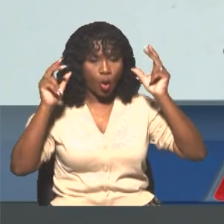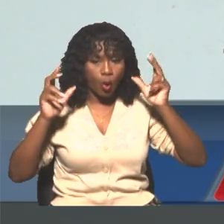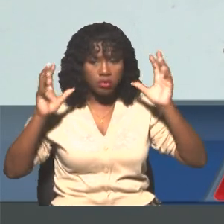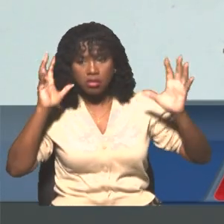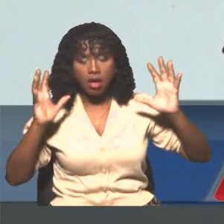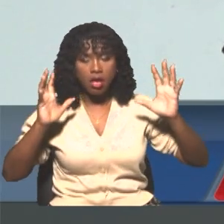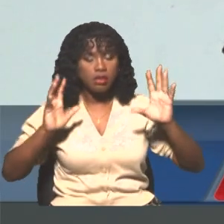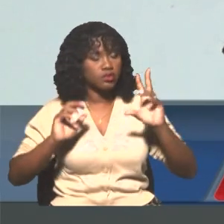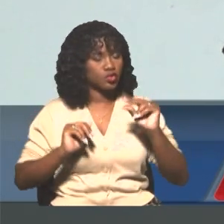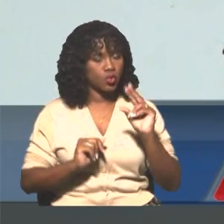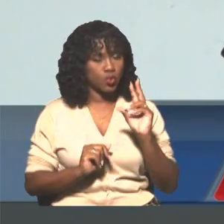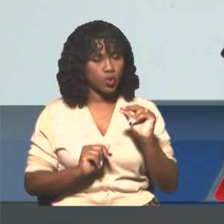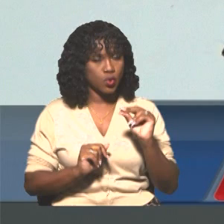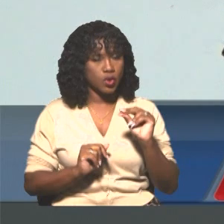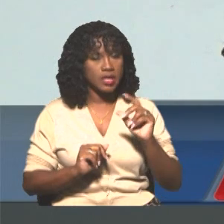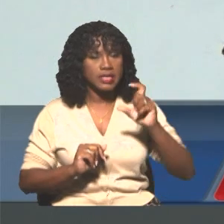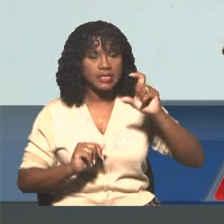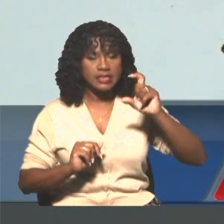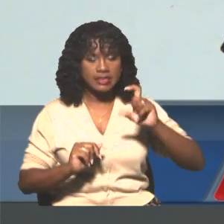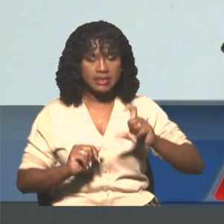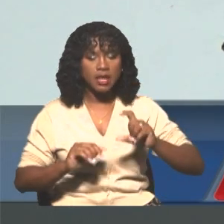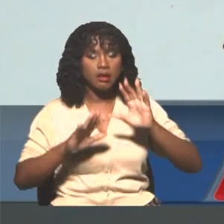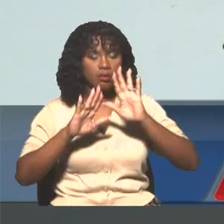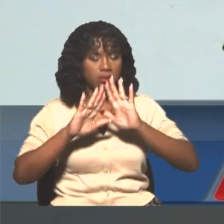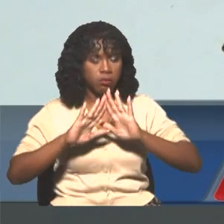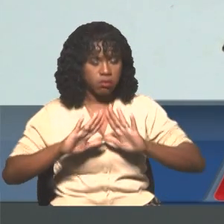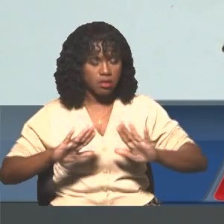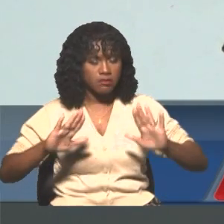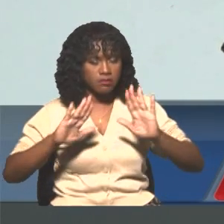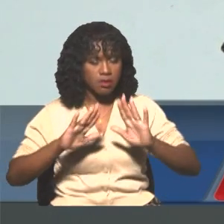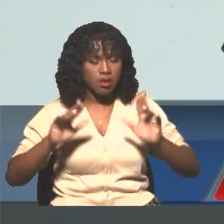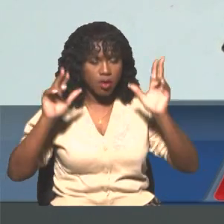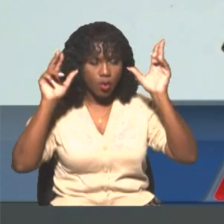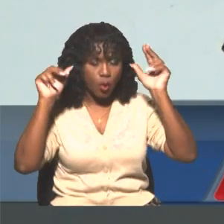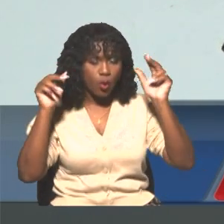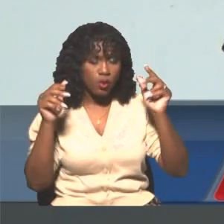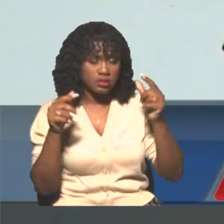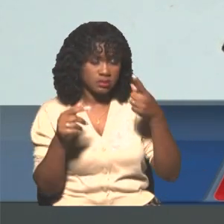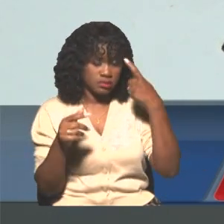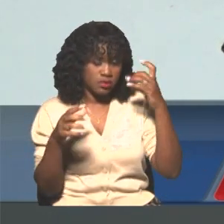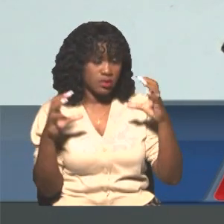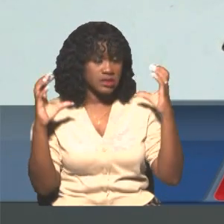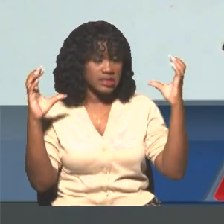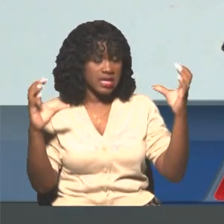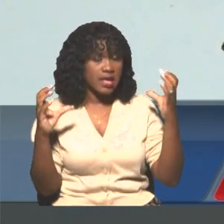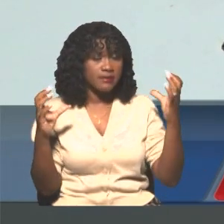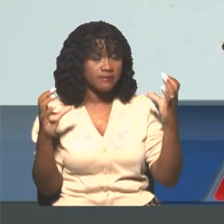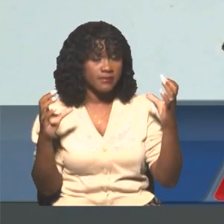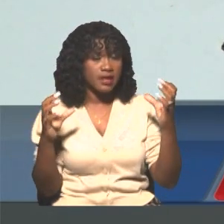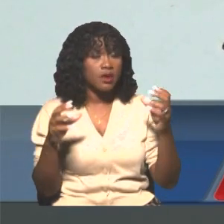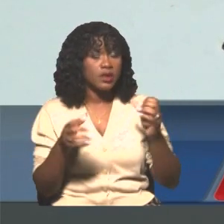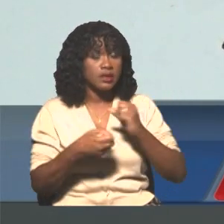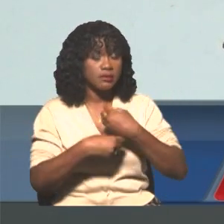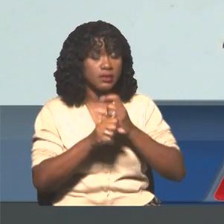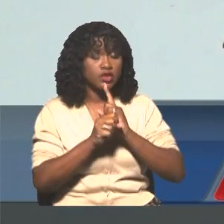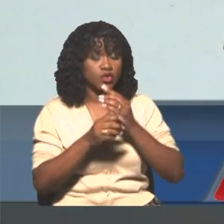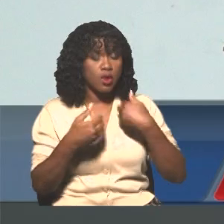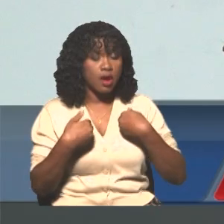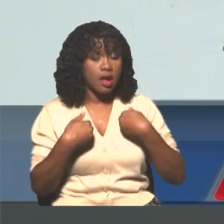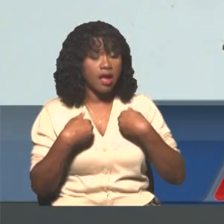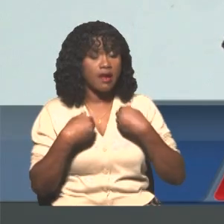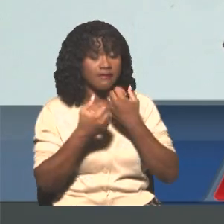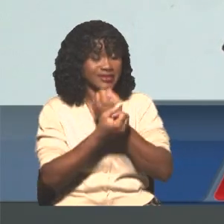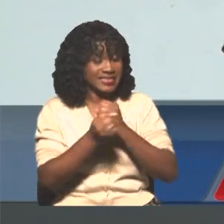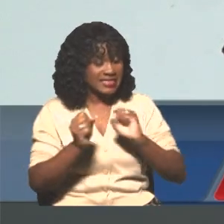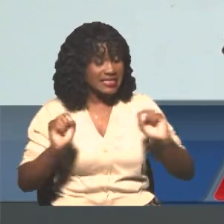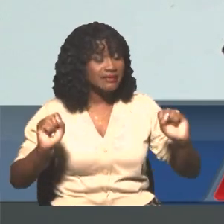carnival environment with civilians, vehicles, because you want to make sure and still maintain peace and order and